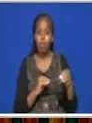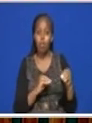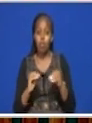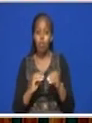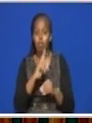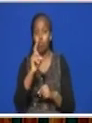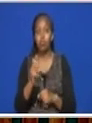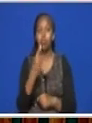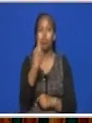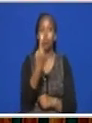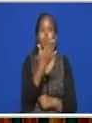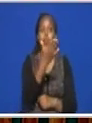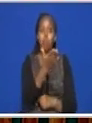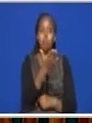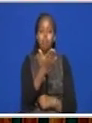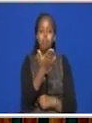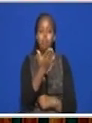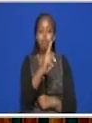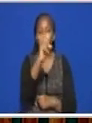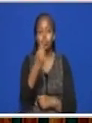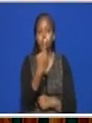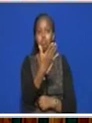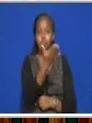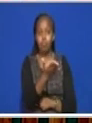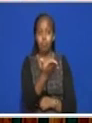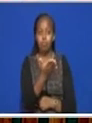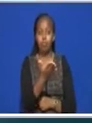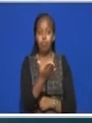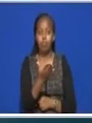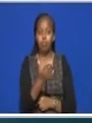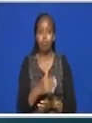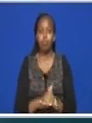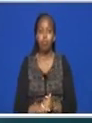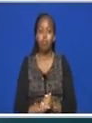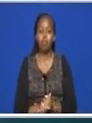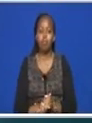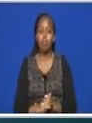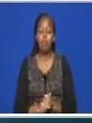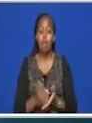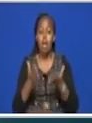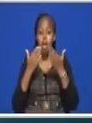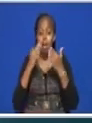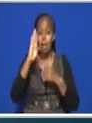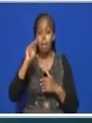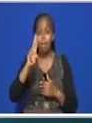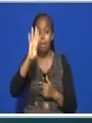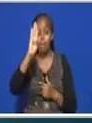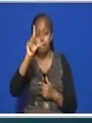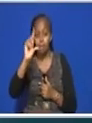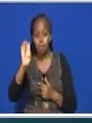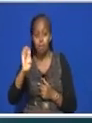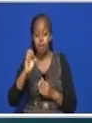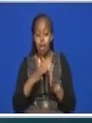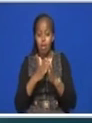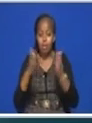today. Our sample question 1 reads that an air bubble expands as